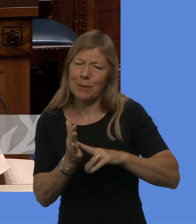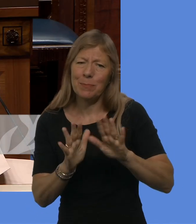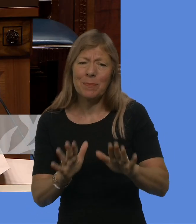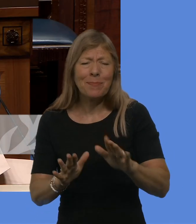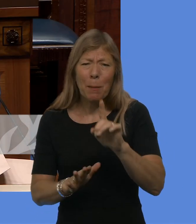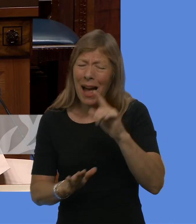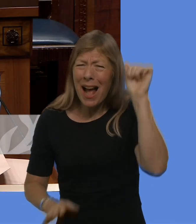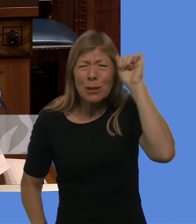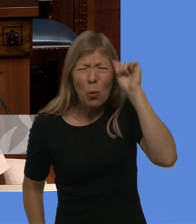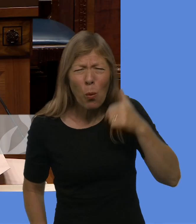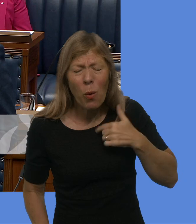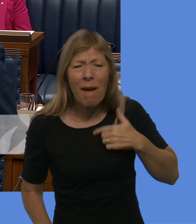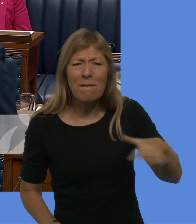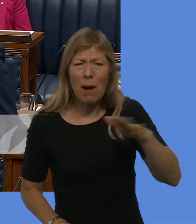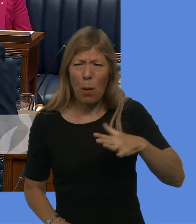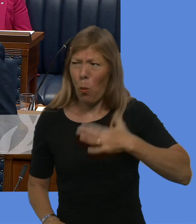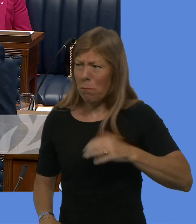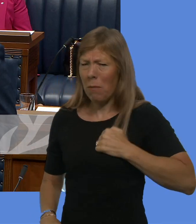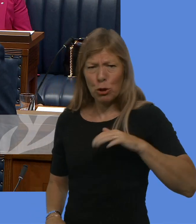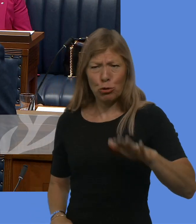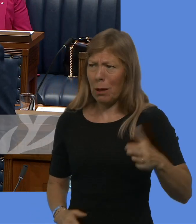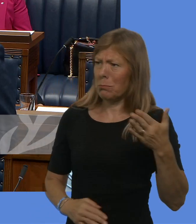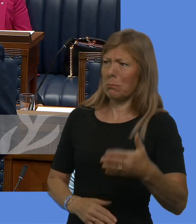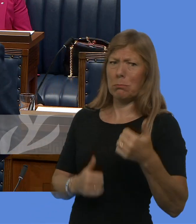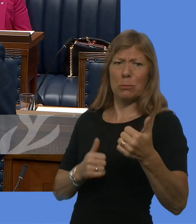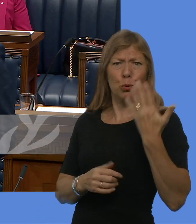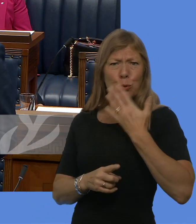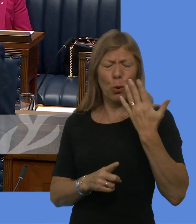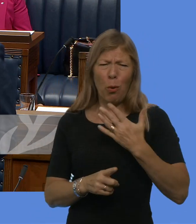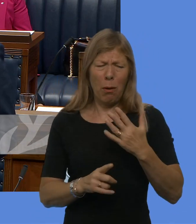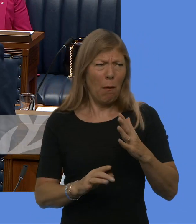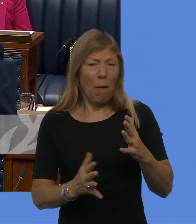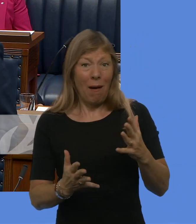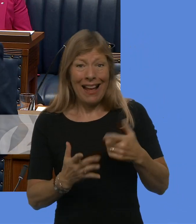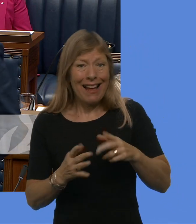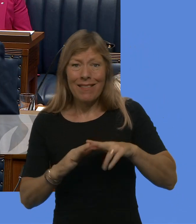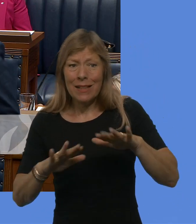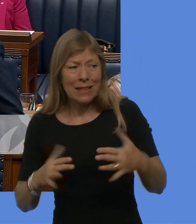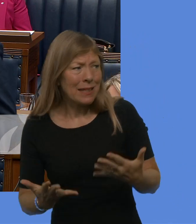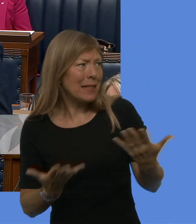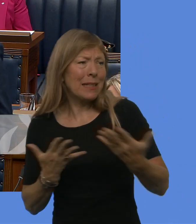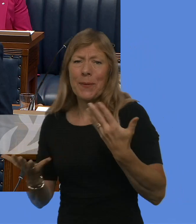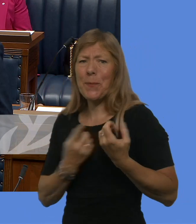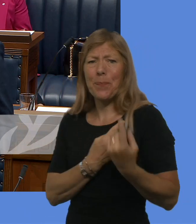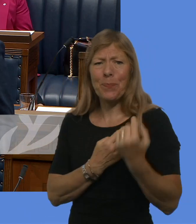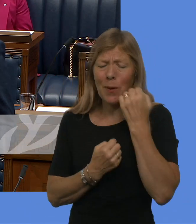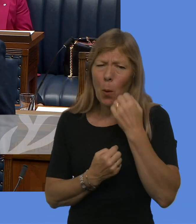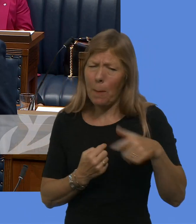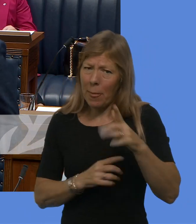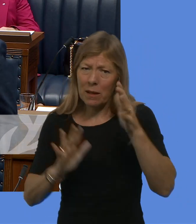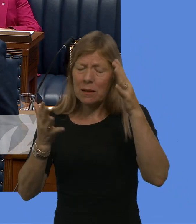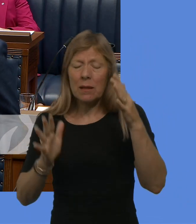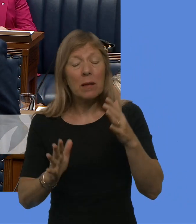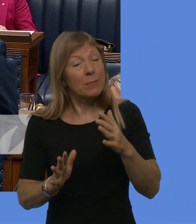that family. And often I speak to parents, and they're already providing support for